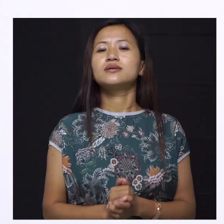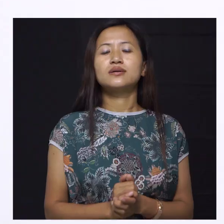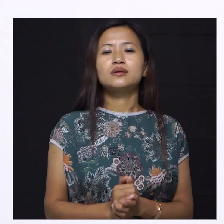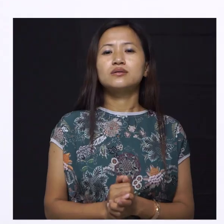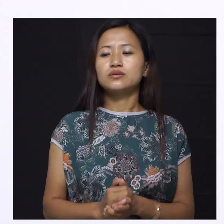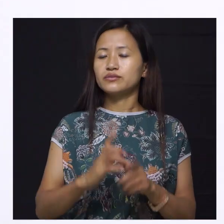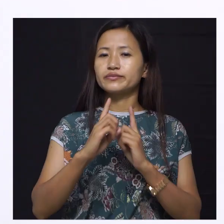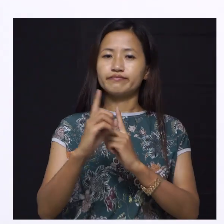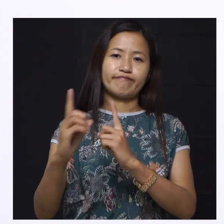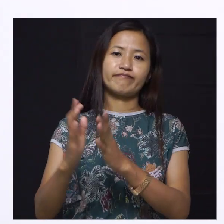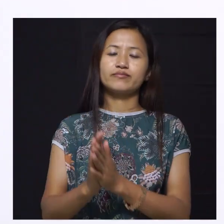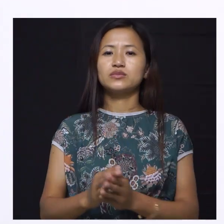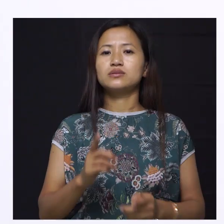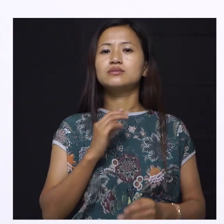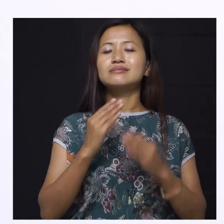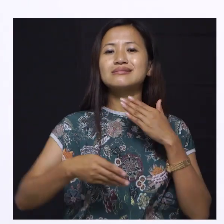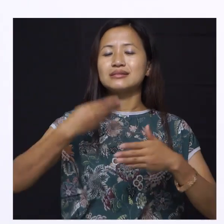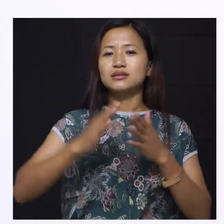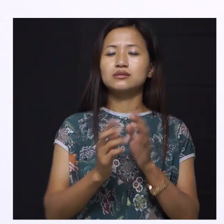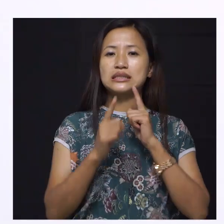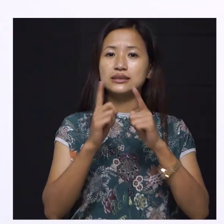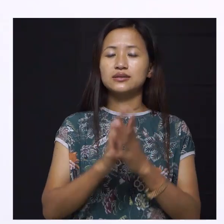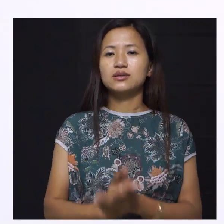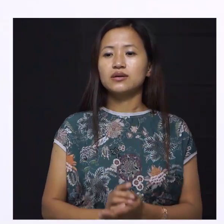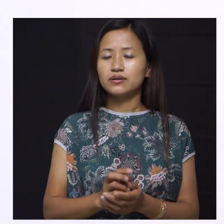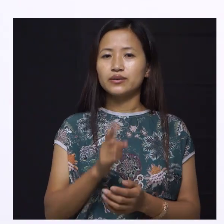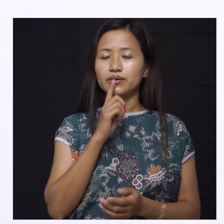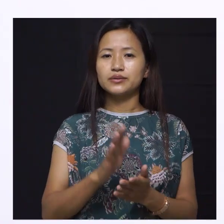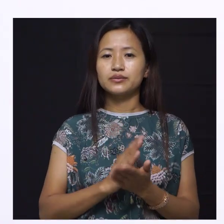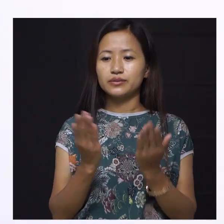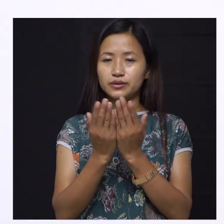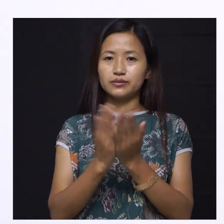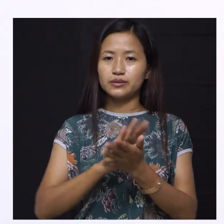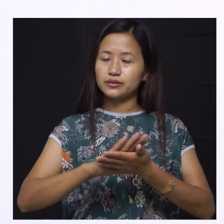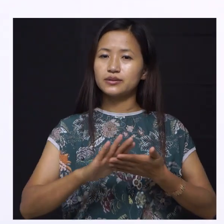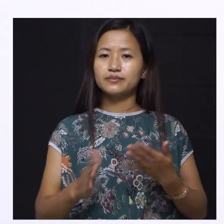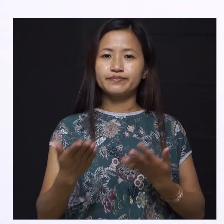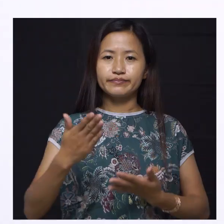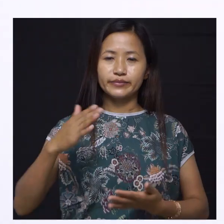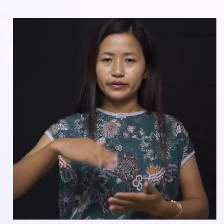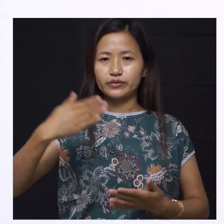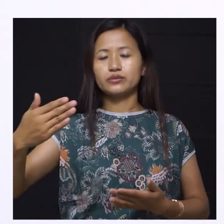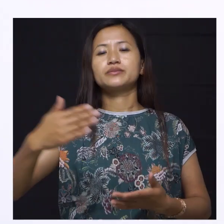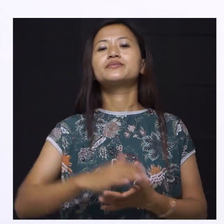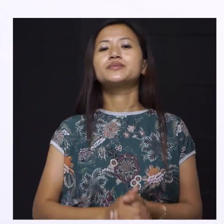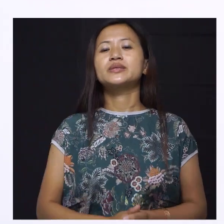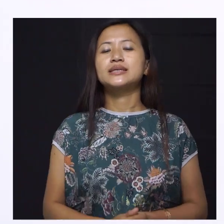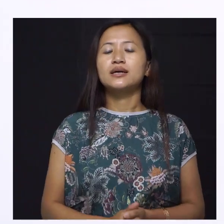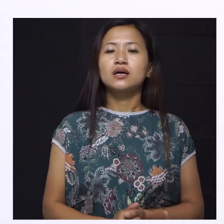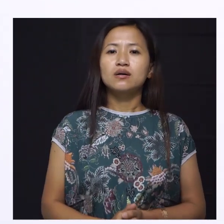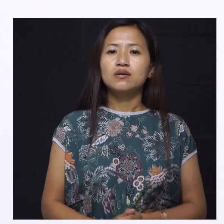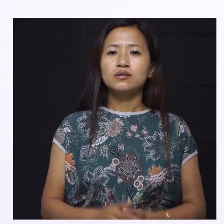can just follow me in the explanation, and the reading can be done later. Okay, do not get back to your book while I'm still